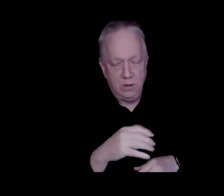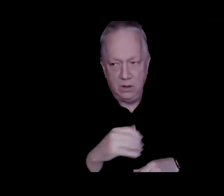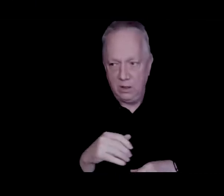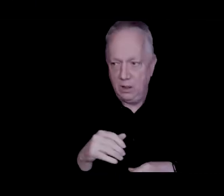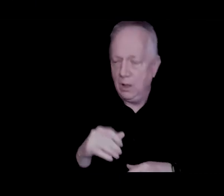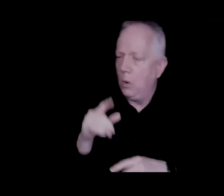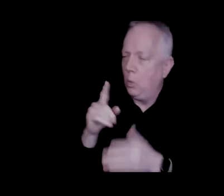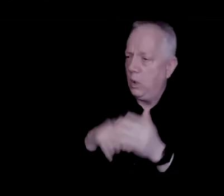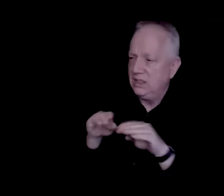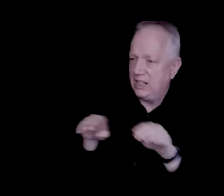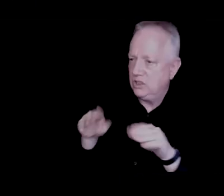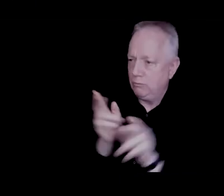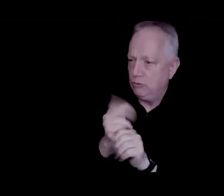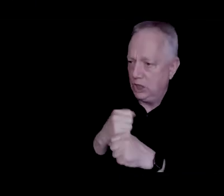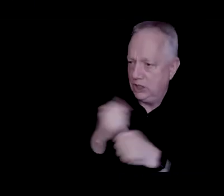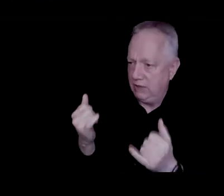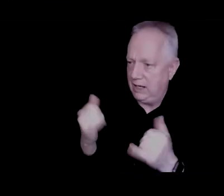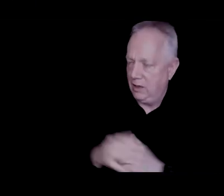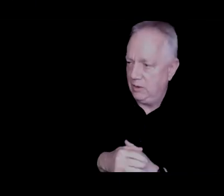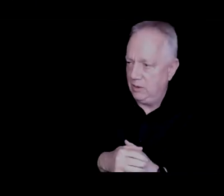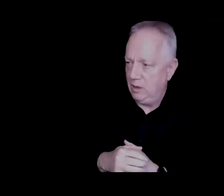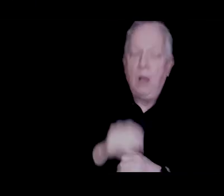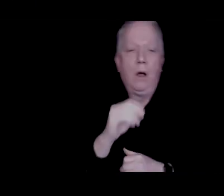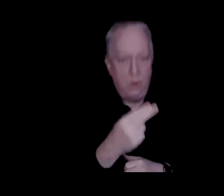What stage is the production at?